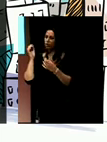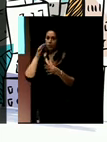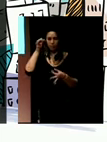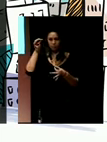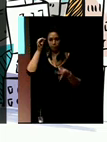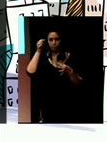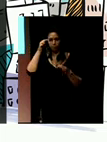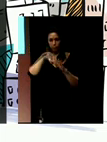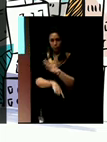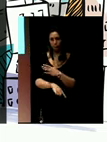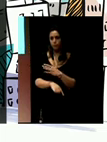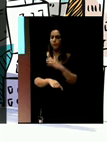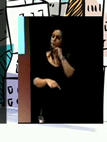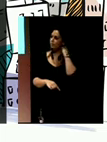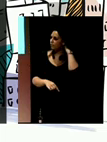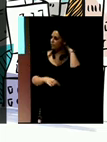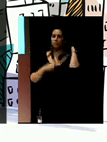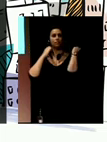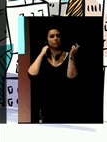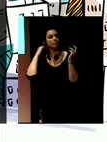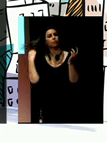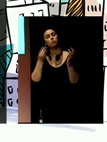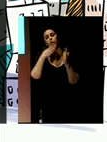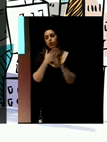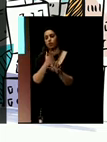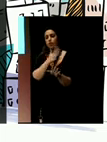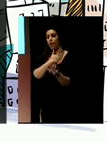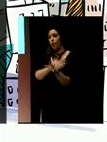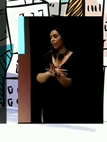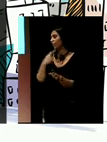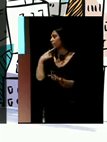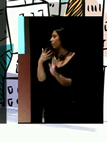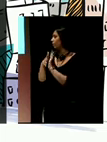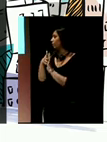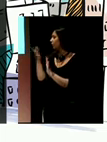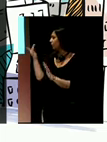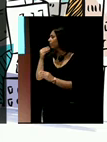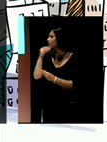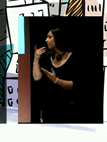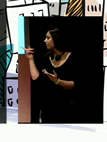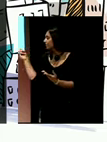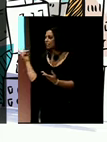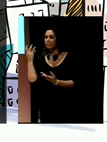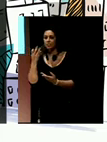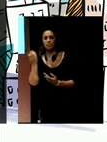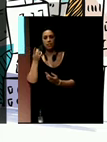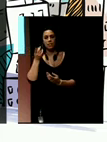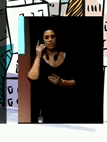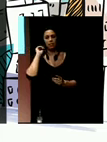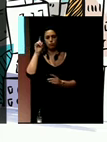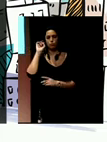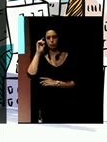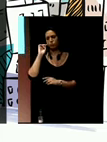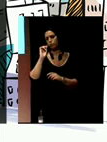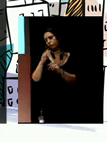us the details. And before giving the floor, I'm going to tell you a few things about Eugenia. She's